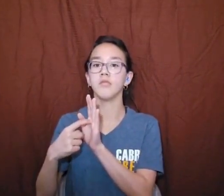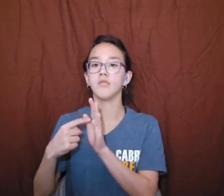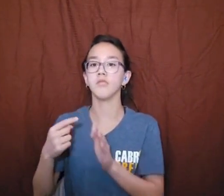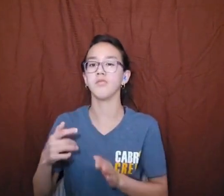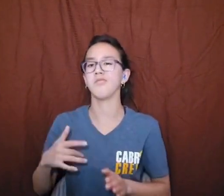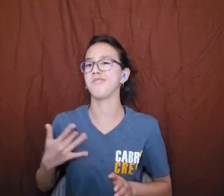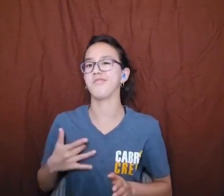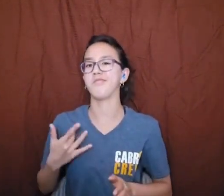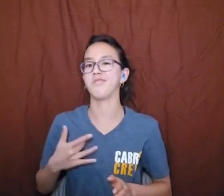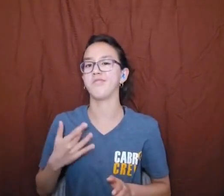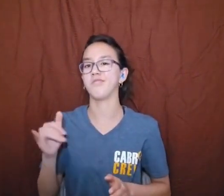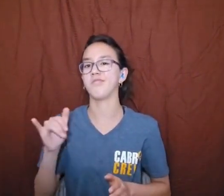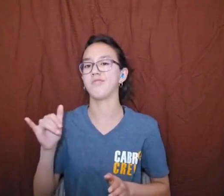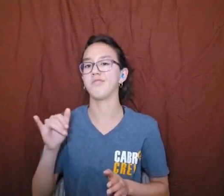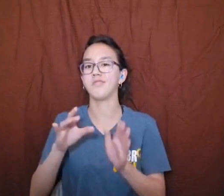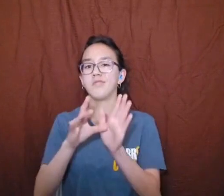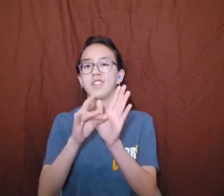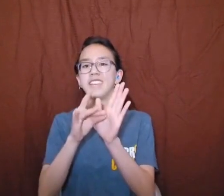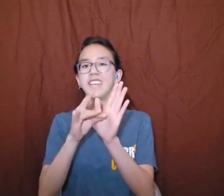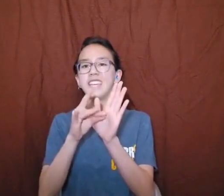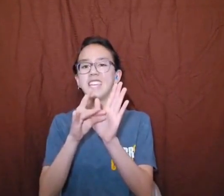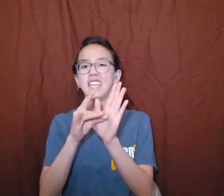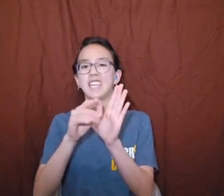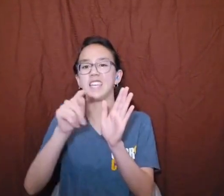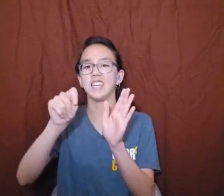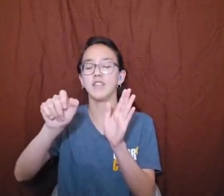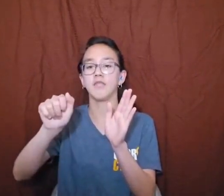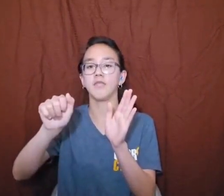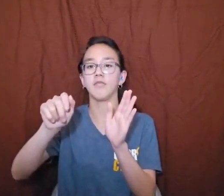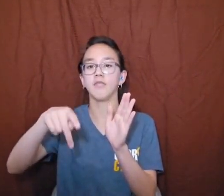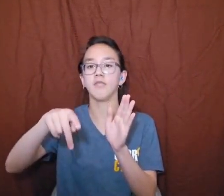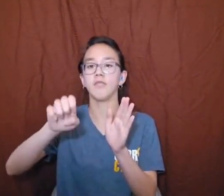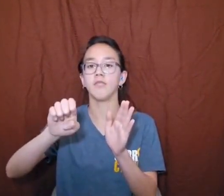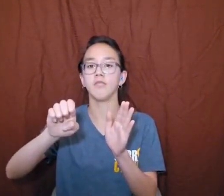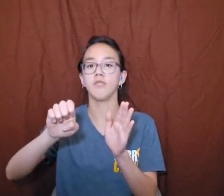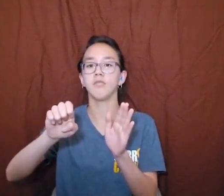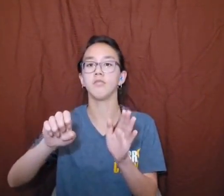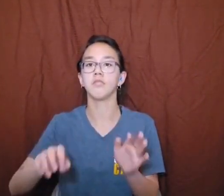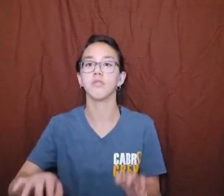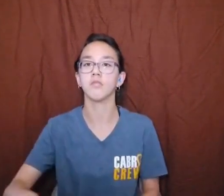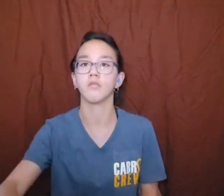it just feels like sticky tape.